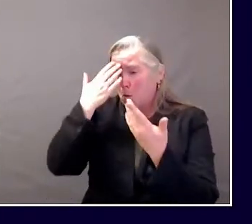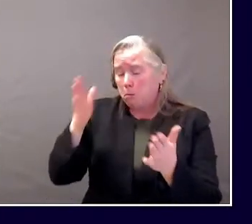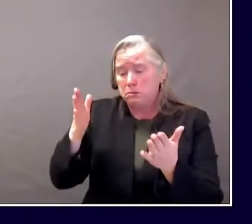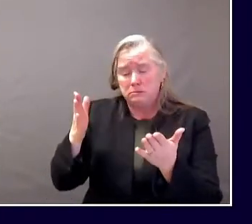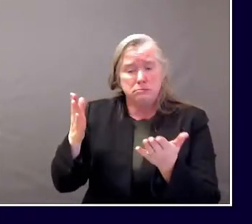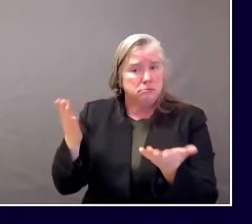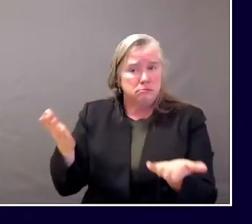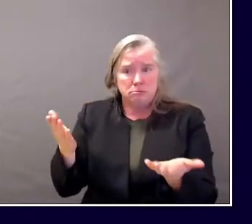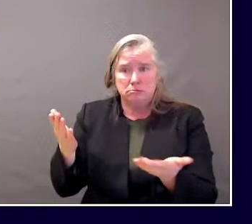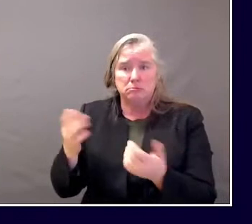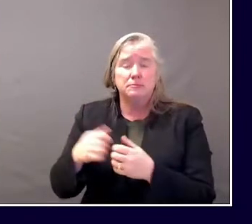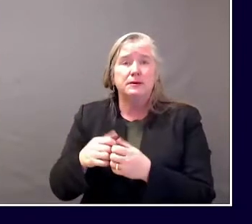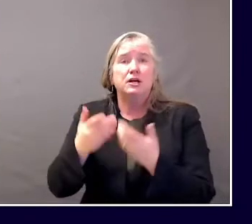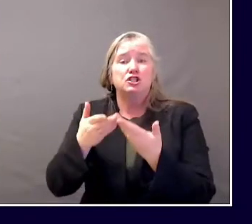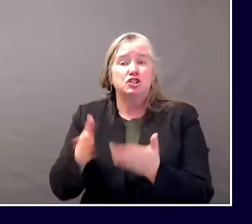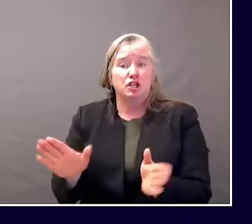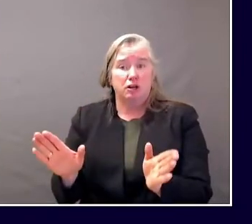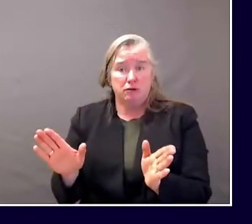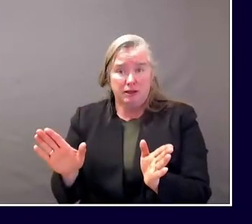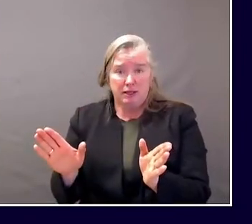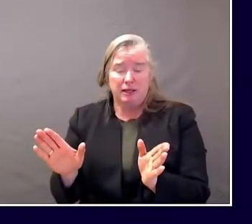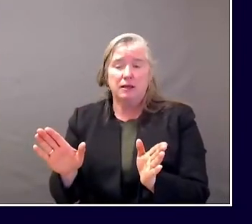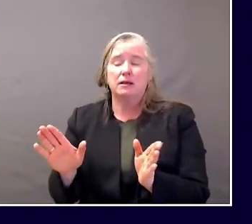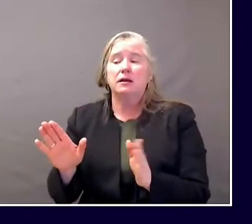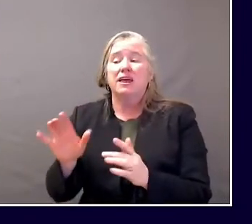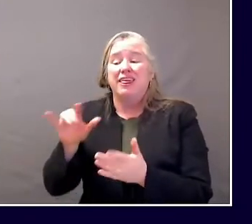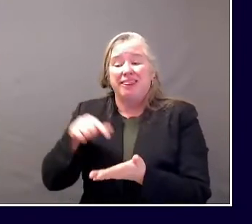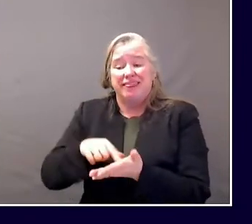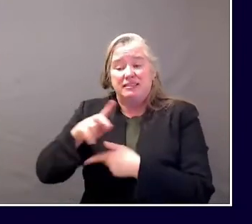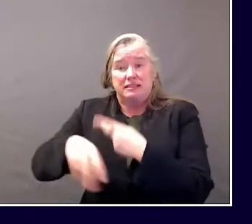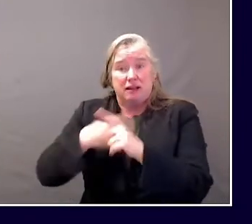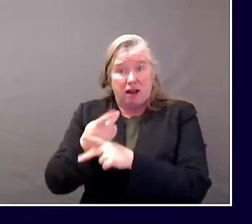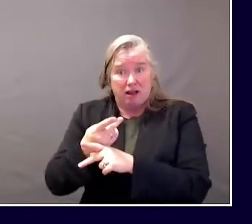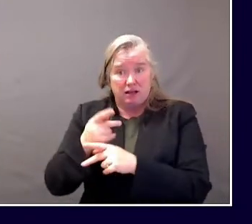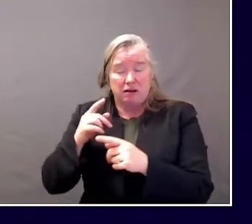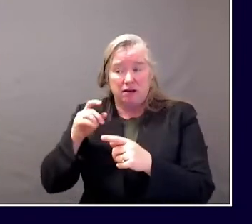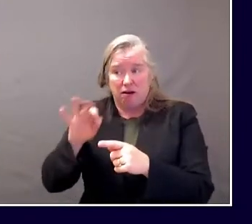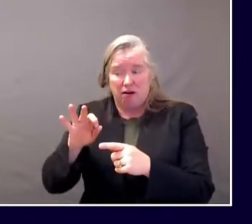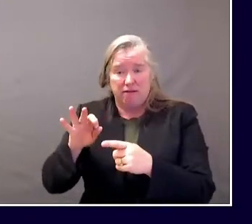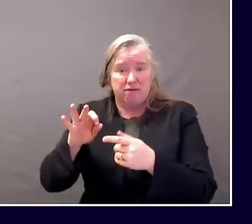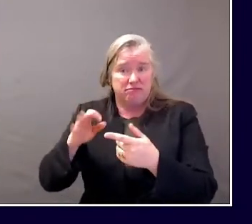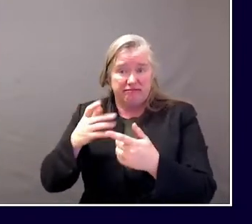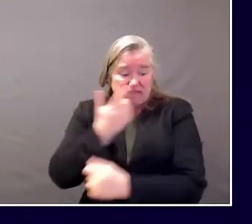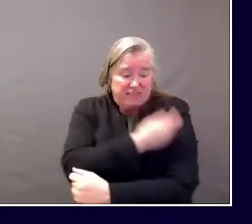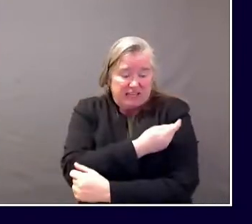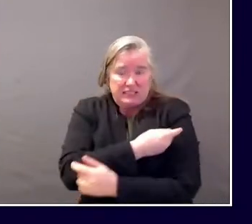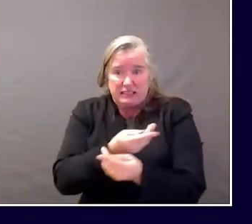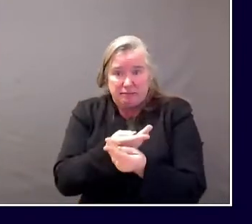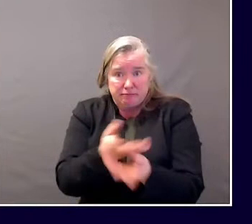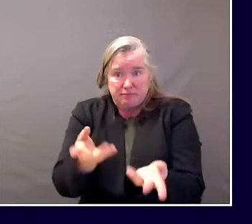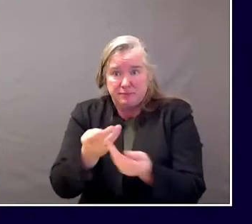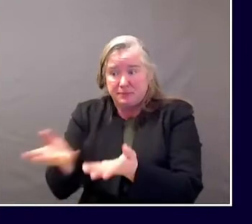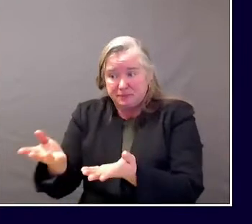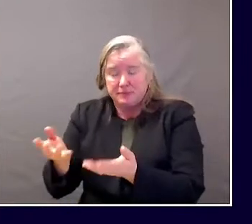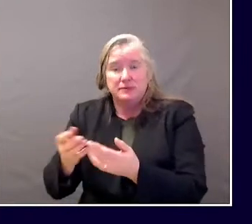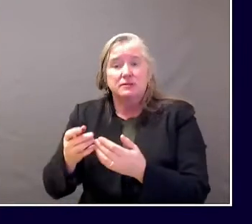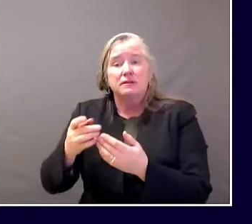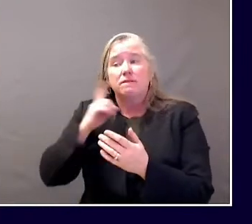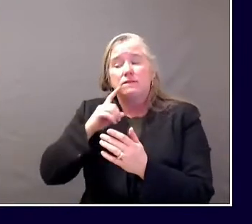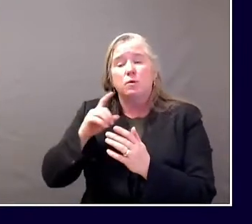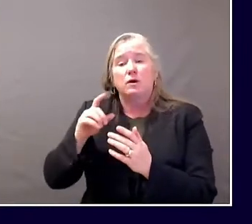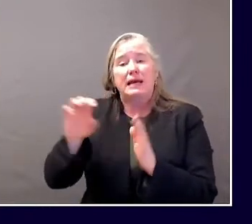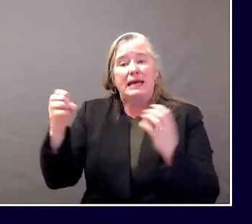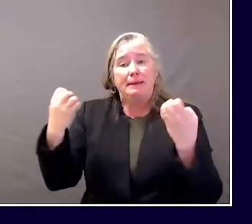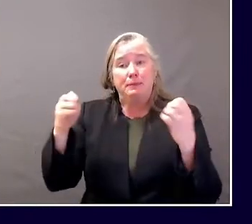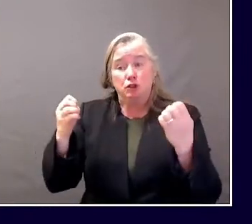generally speaking, the approach to activities of this nature is that the state agencies, when it comes to emergency planning